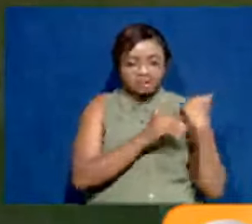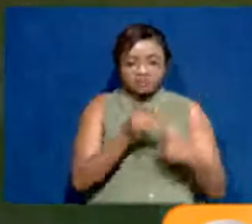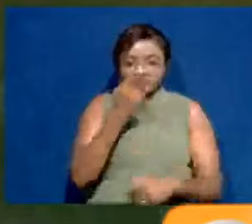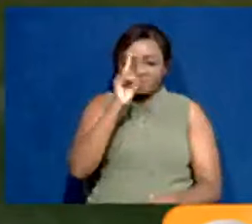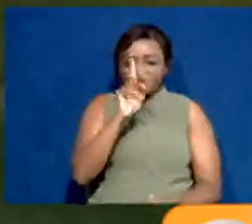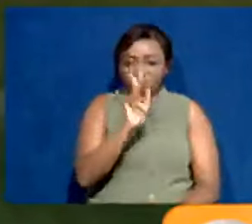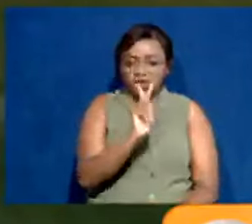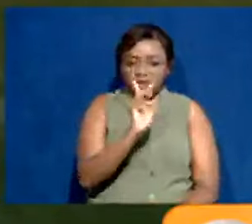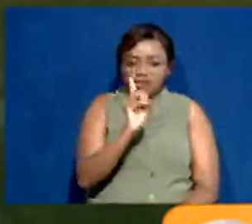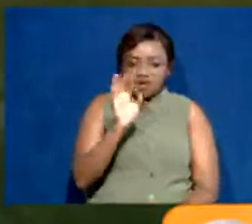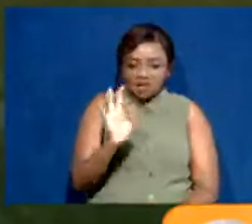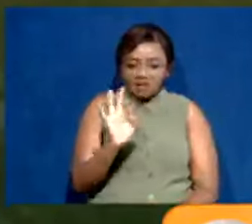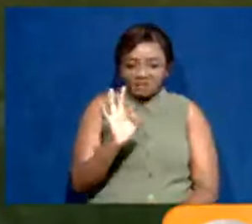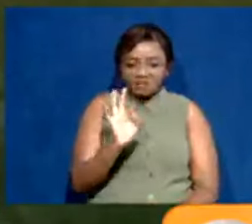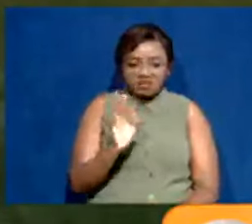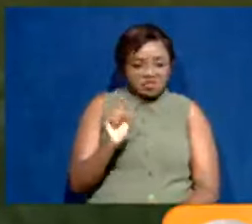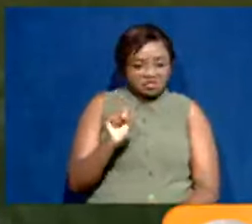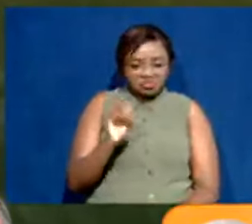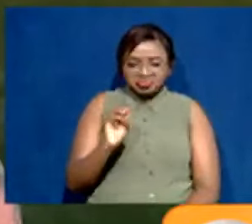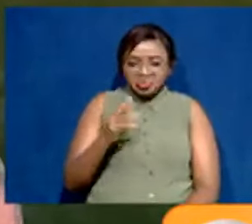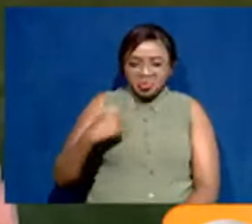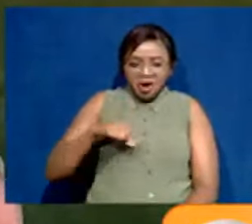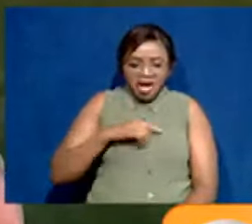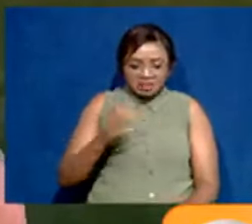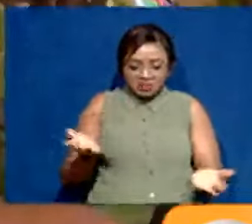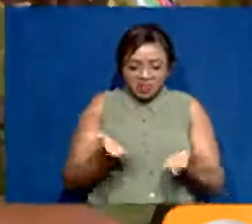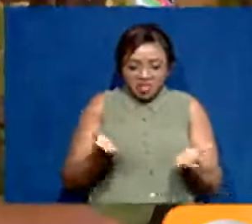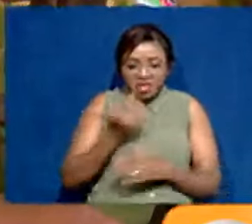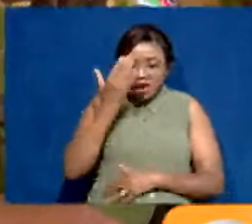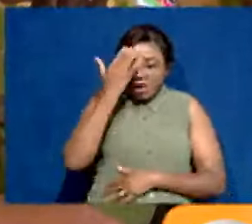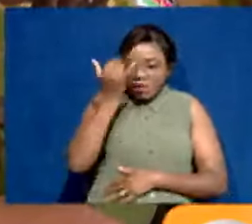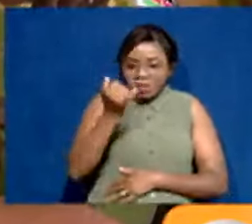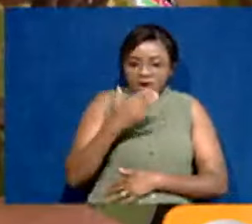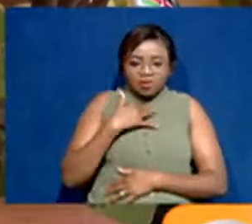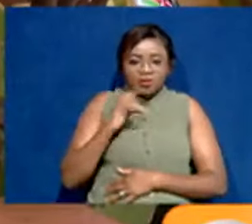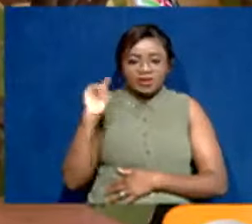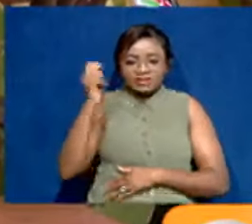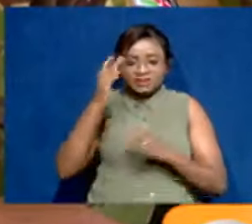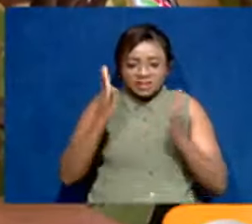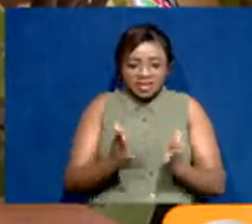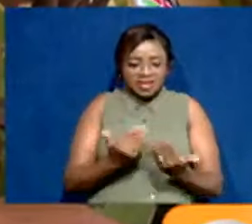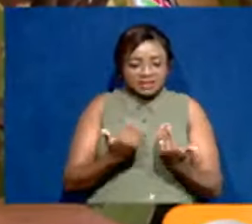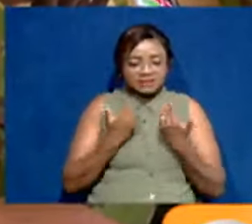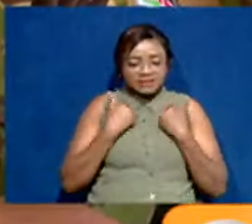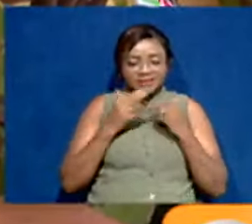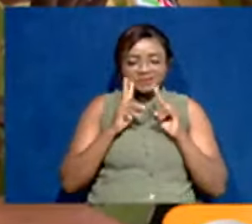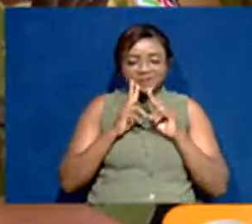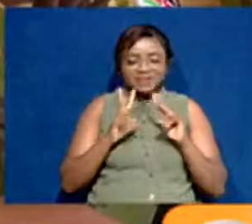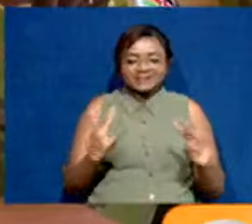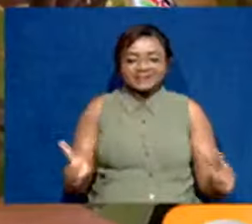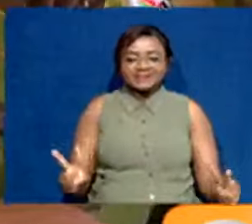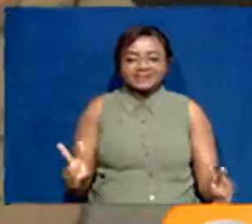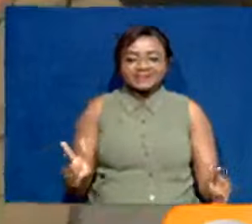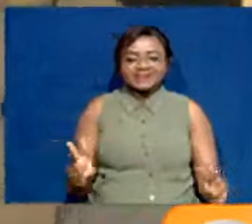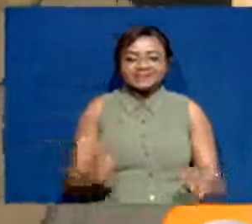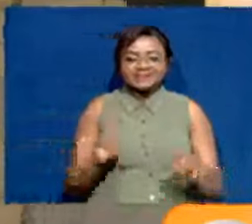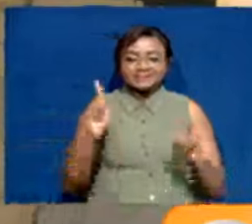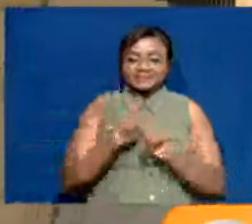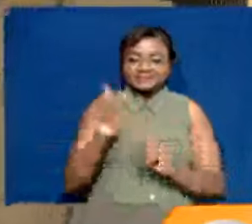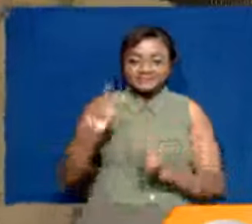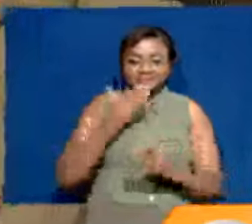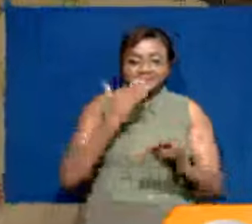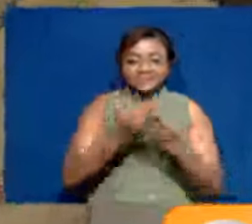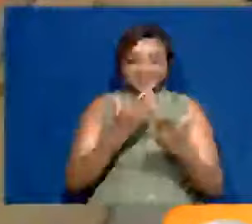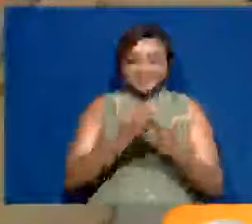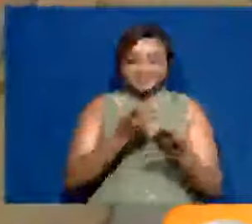KDF. So tuko hapa ili wa Kenya walale salama. The cabinet secretary thanked the soldiers for